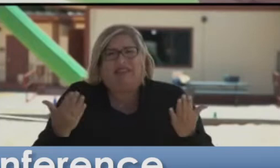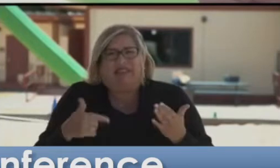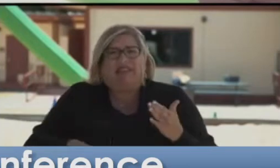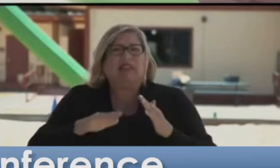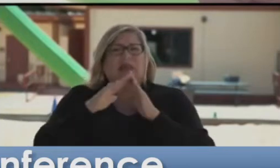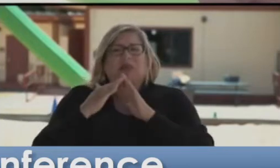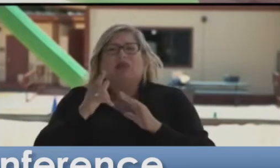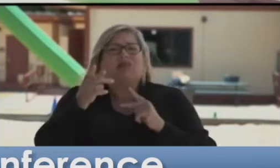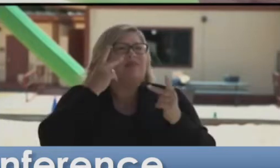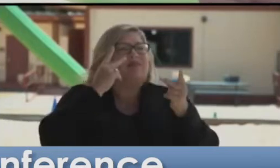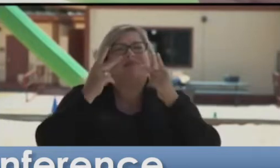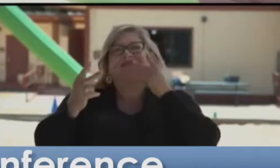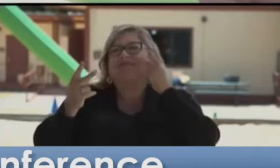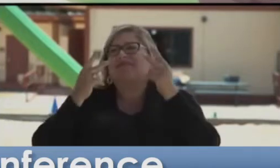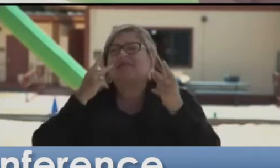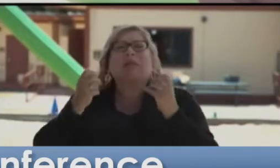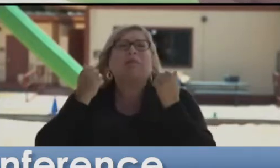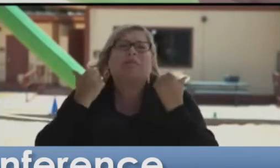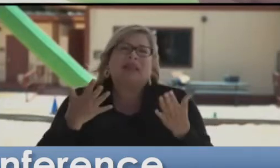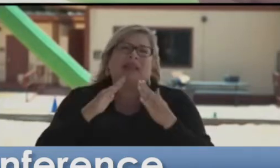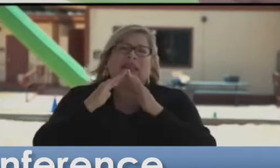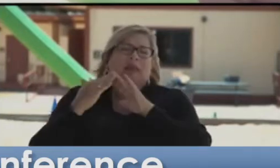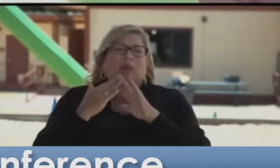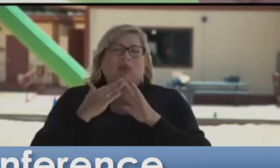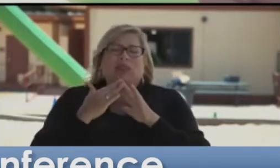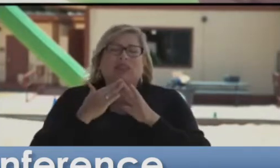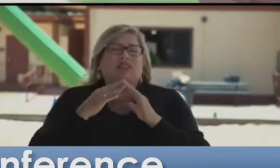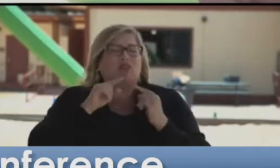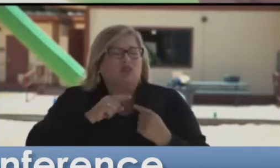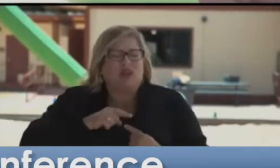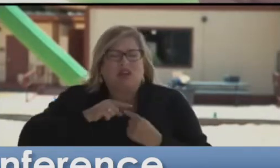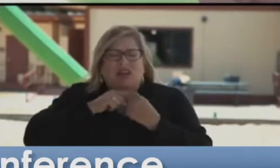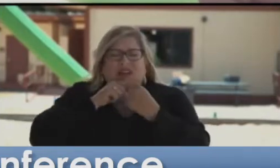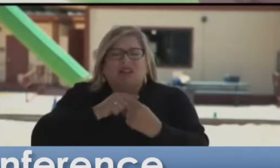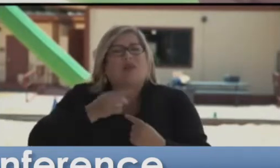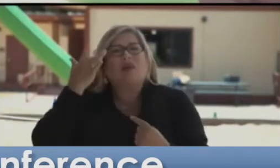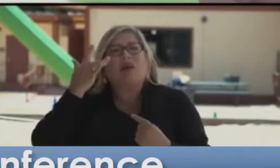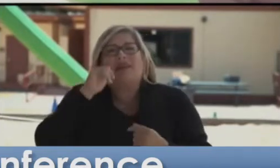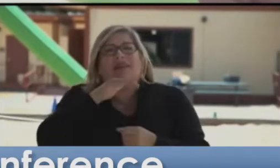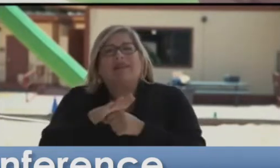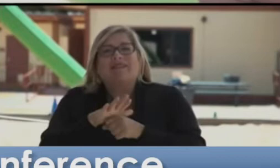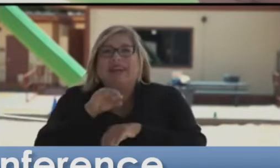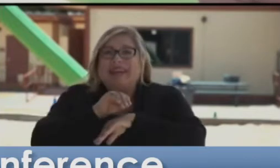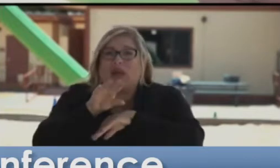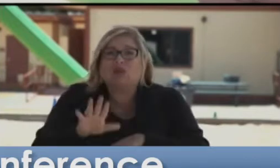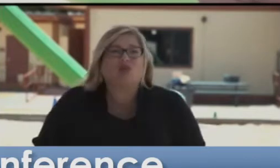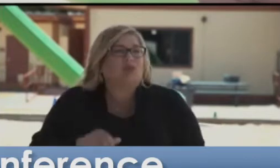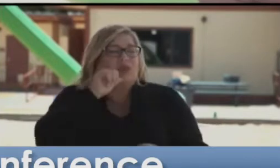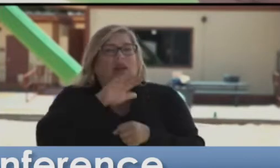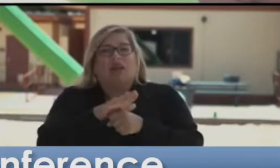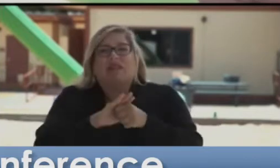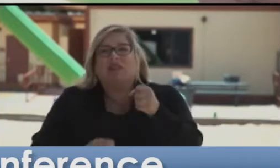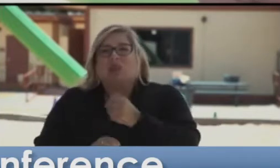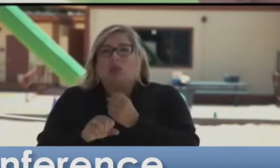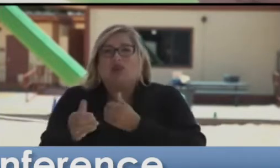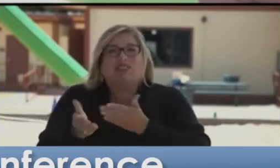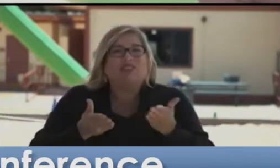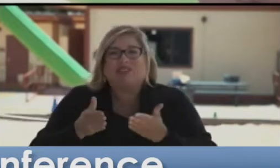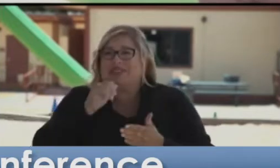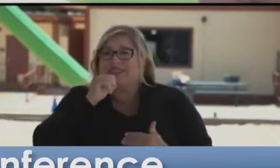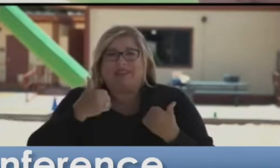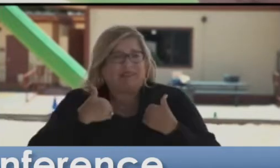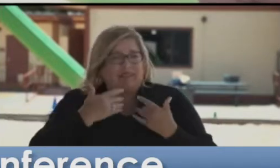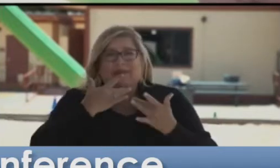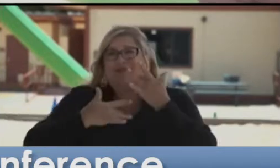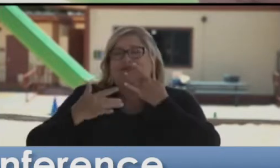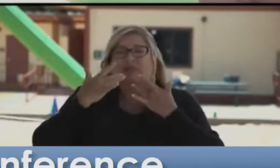school. So many communities struggling because of lack of access to counselors and support services. What we're doing today is